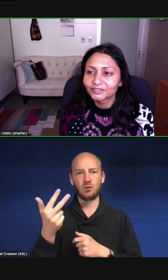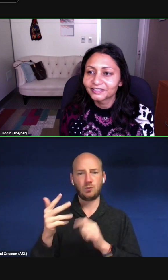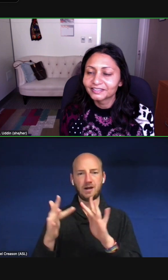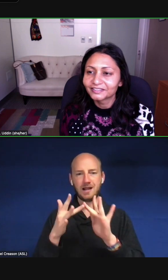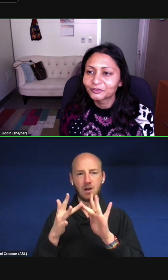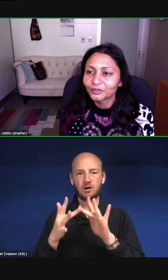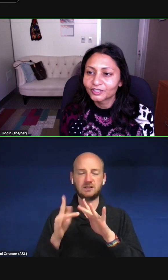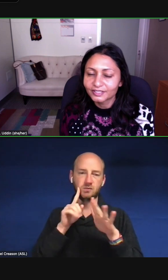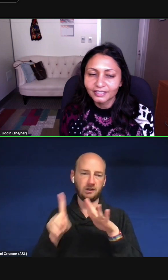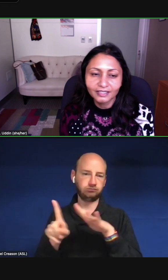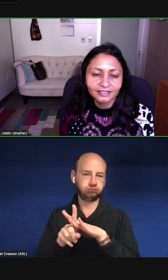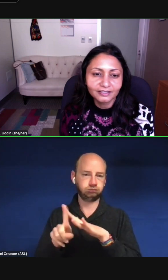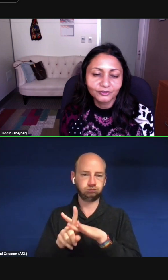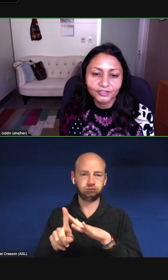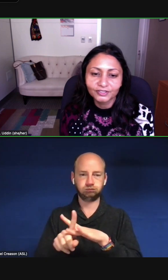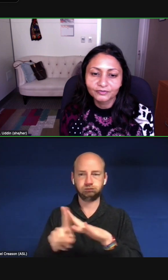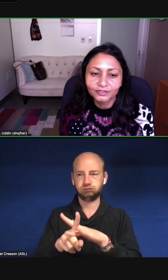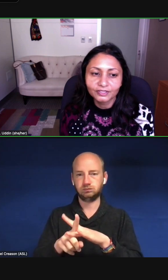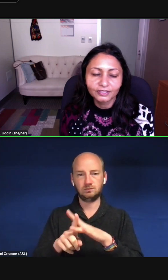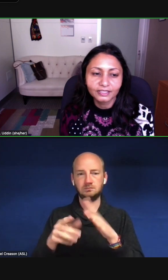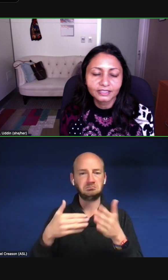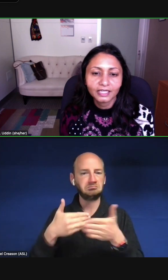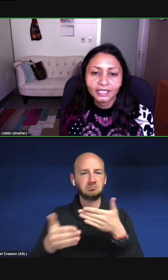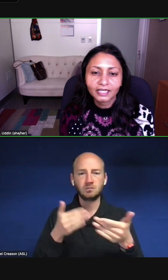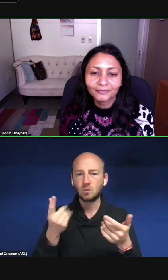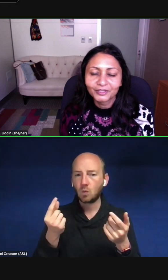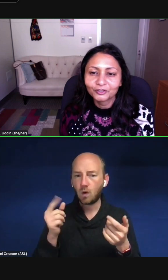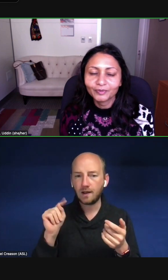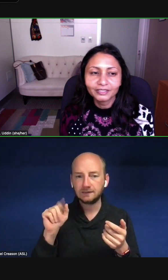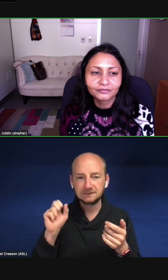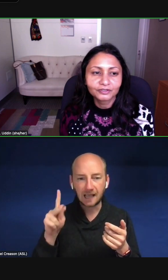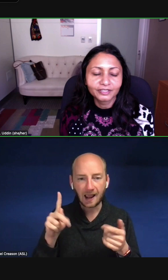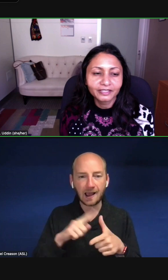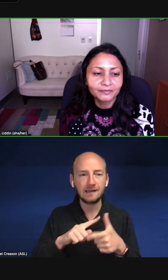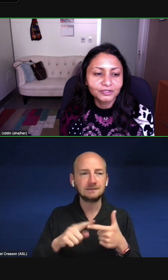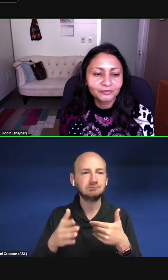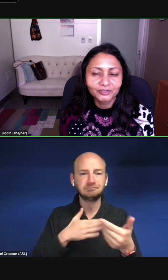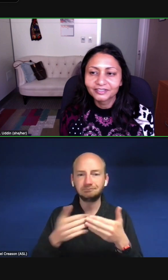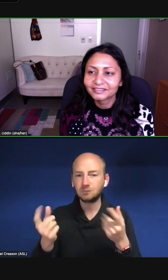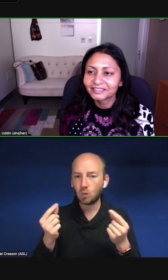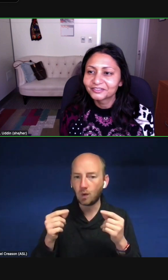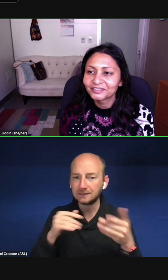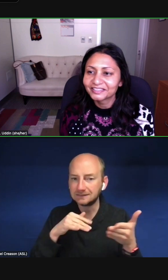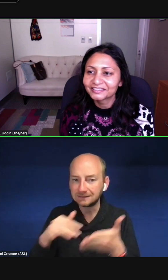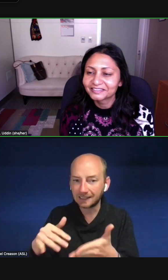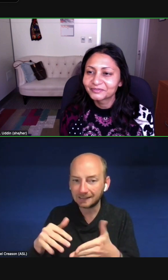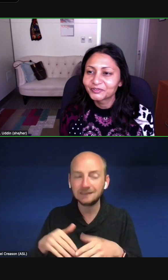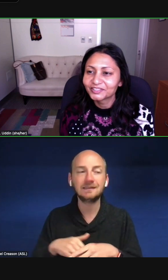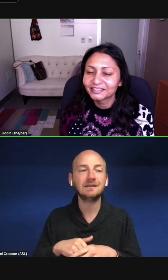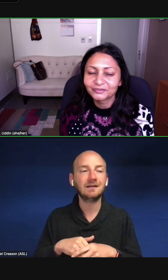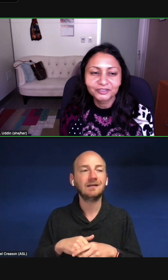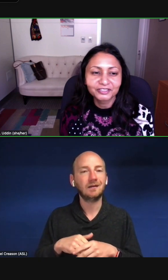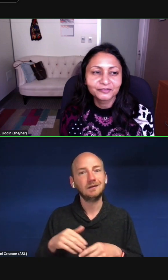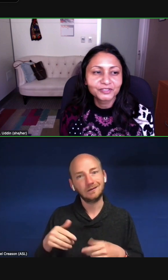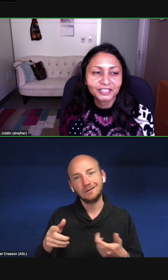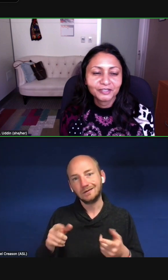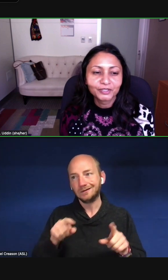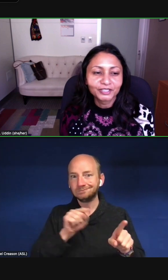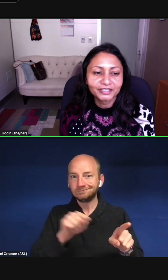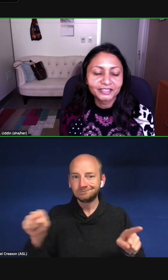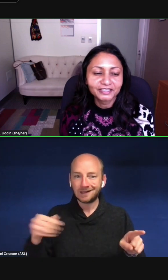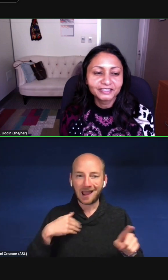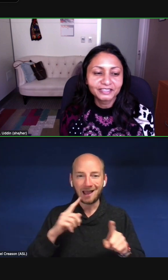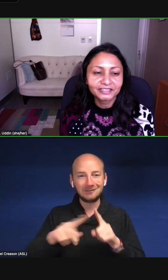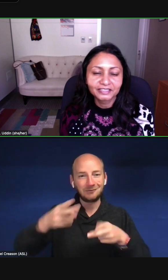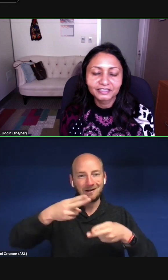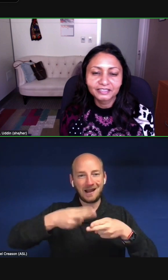cognitive neuroscience across tasks, across different studies. They go by different names. I'm trying to standardize some of these network names,